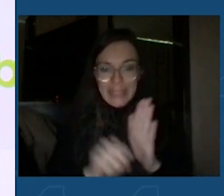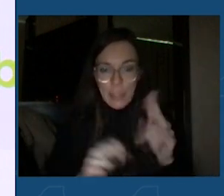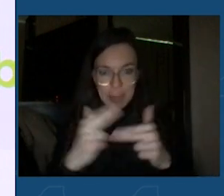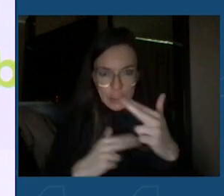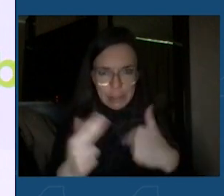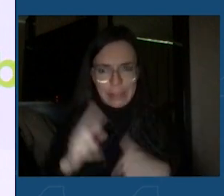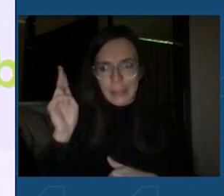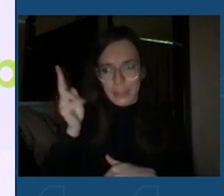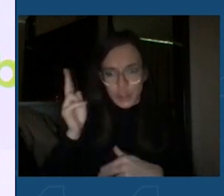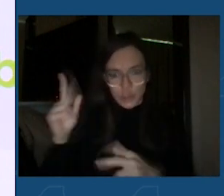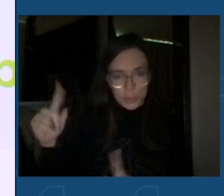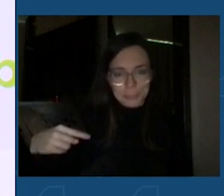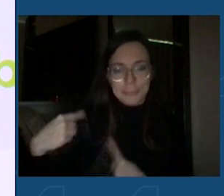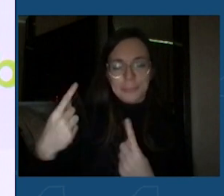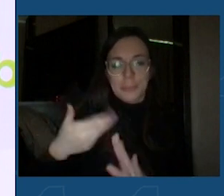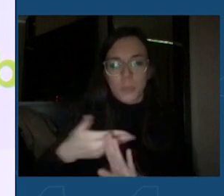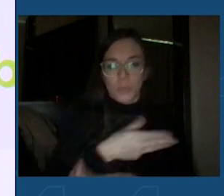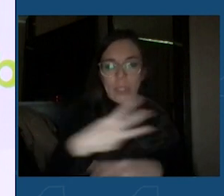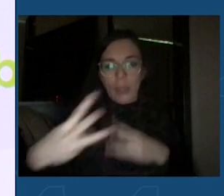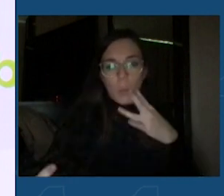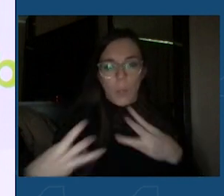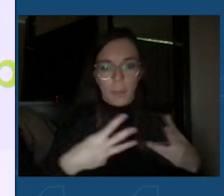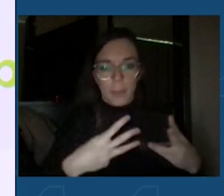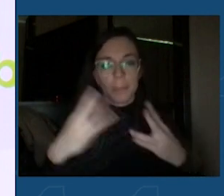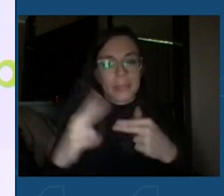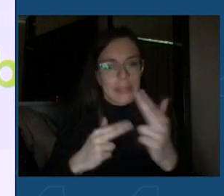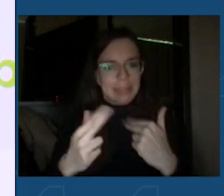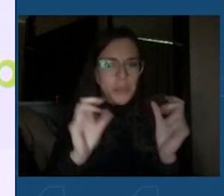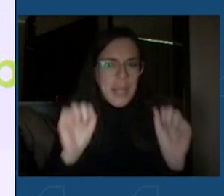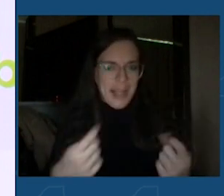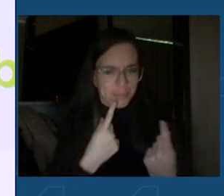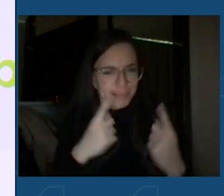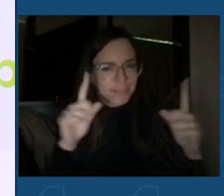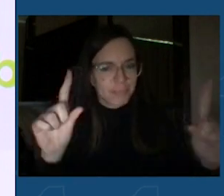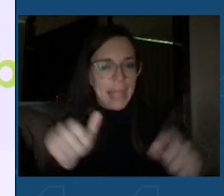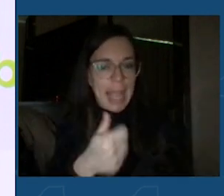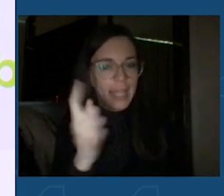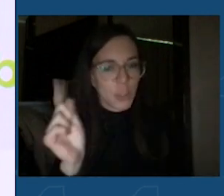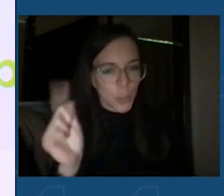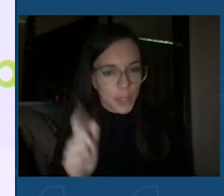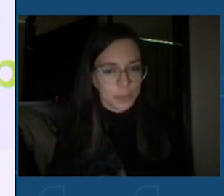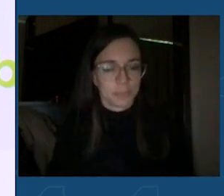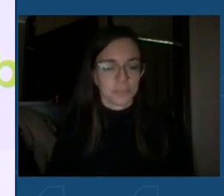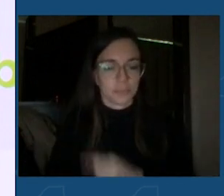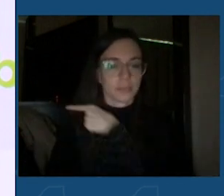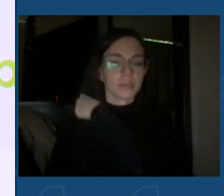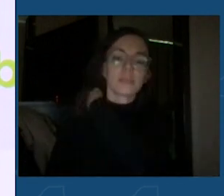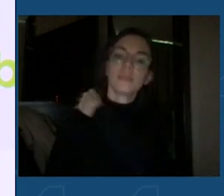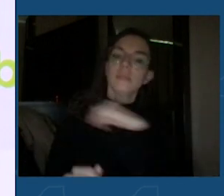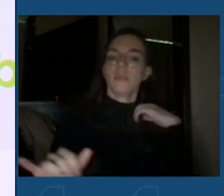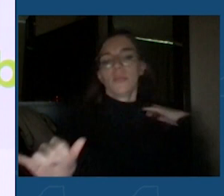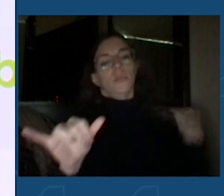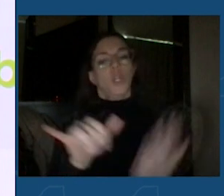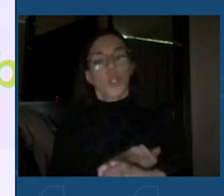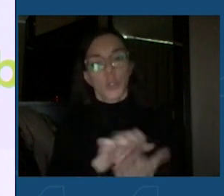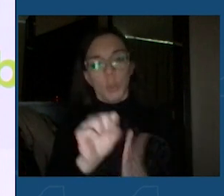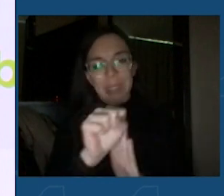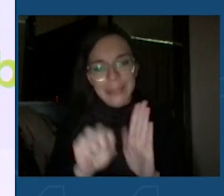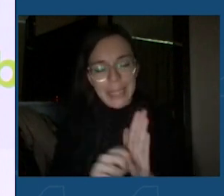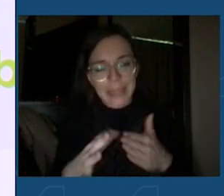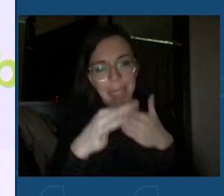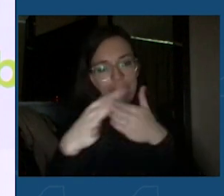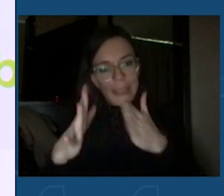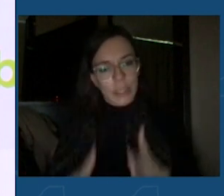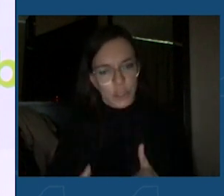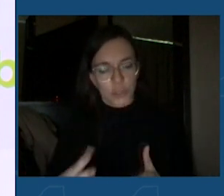pre-war icon, we believe we can make it happen anywhere. New York State is a leader in efforts to address climate